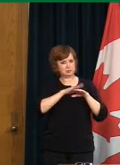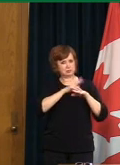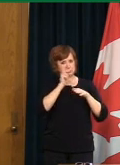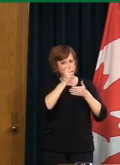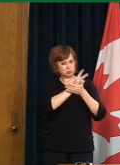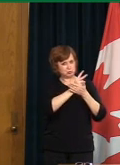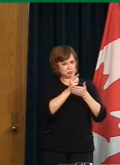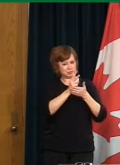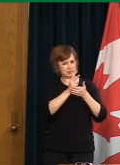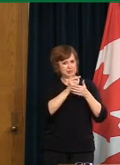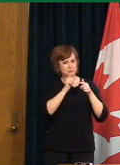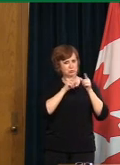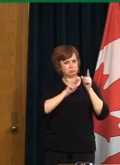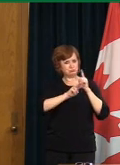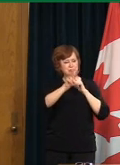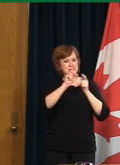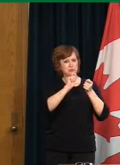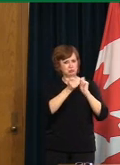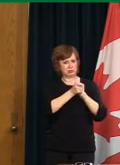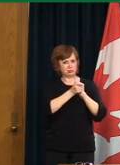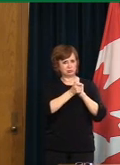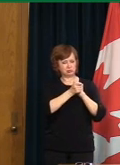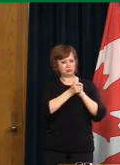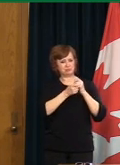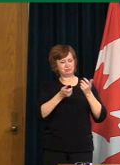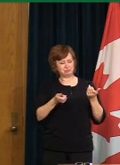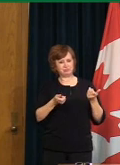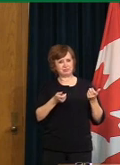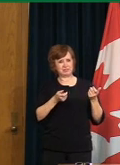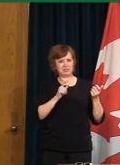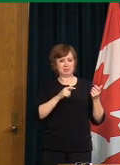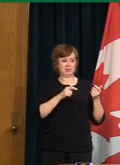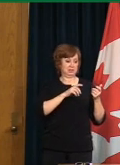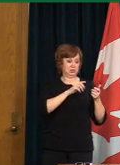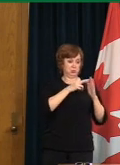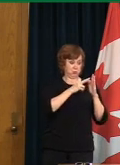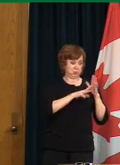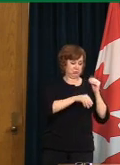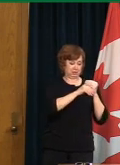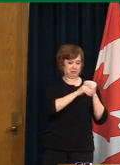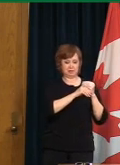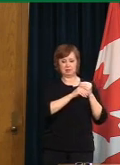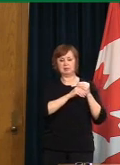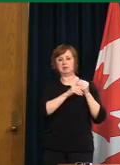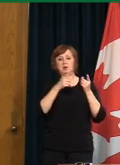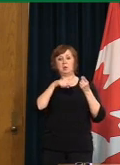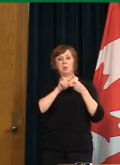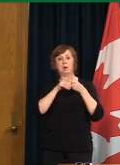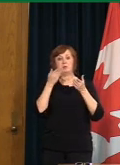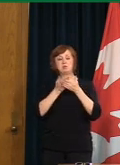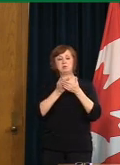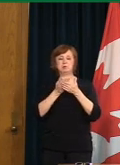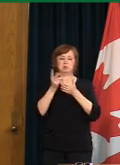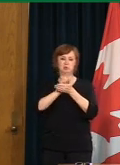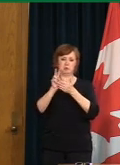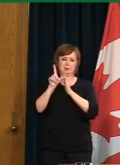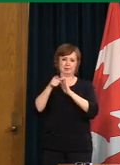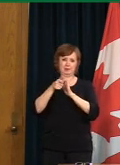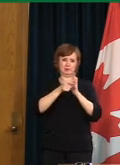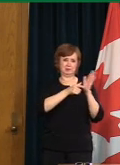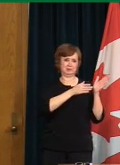phase, but we will reopen within 2 weeks if we were comfortable. We've learned about COVID that transmission to the next